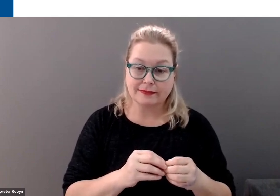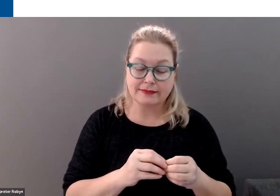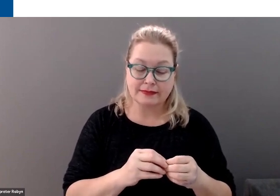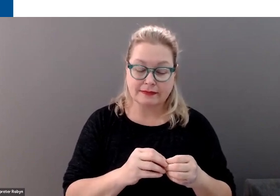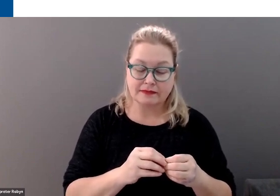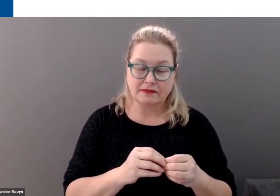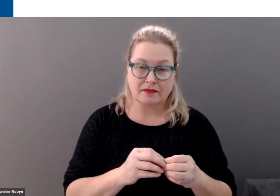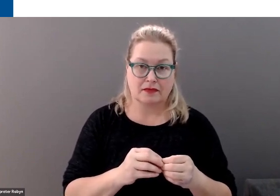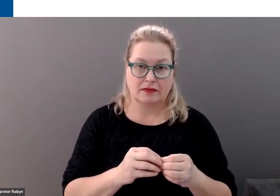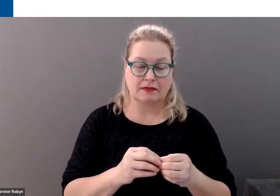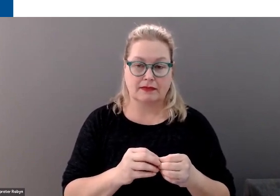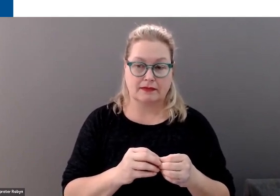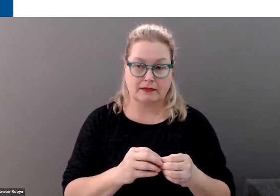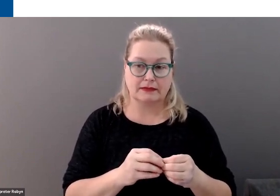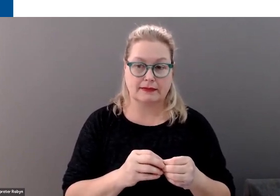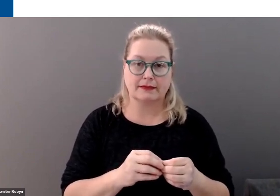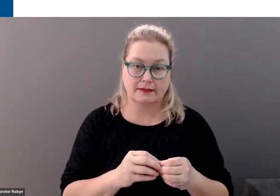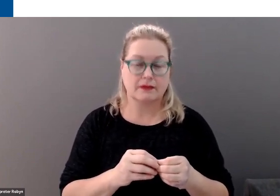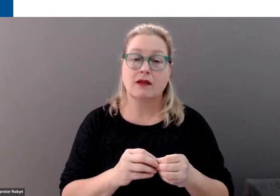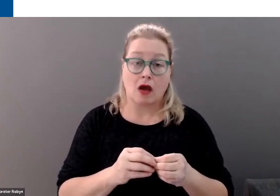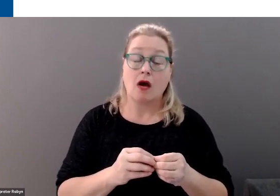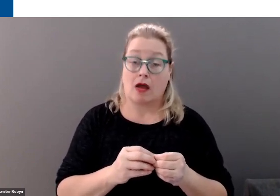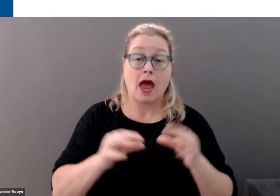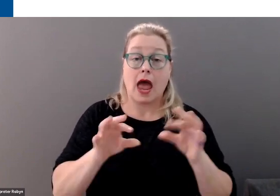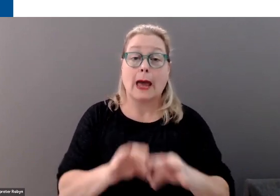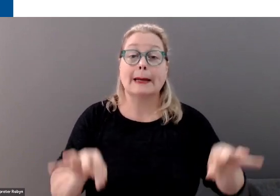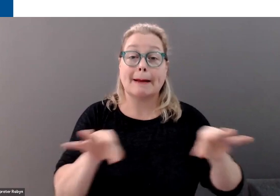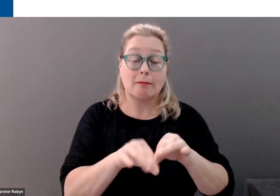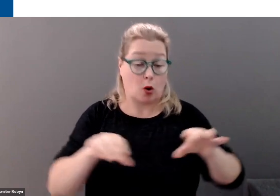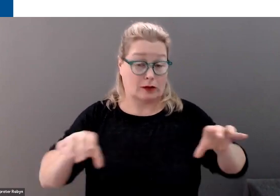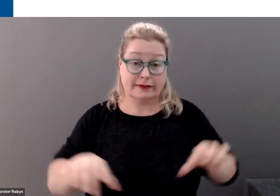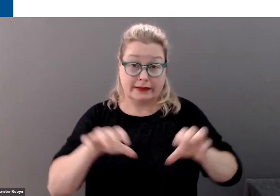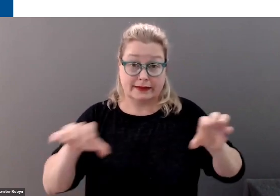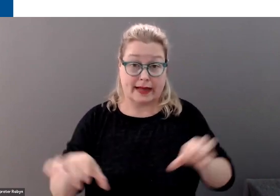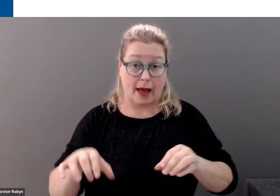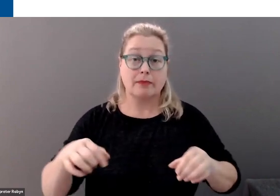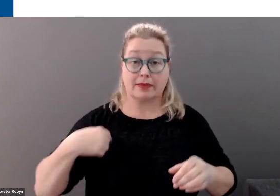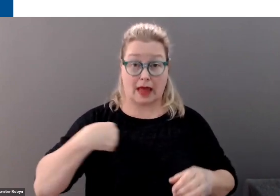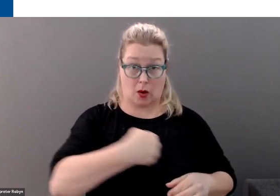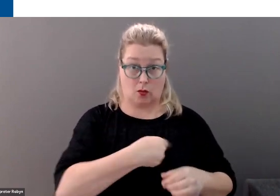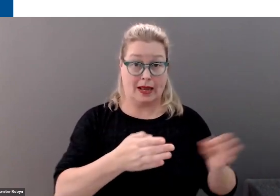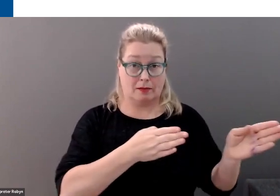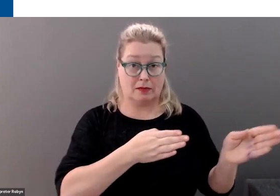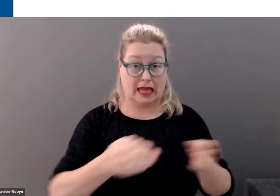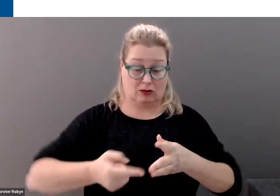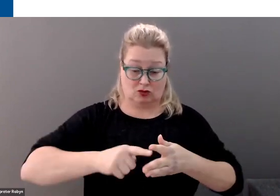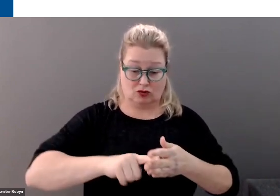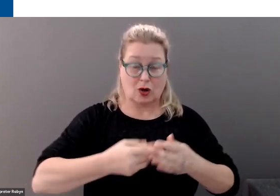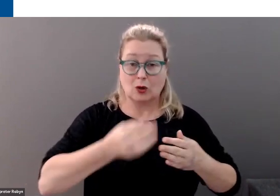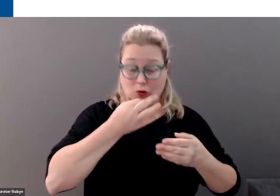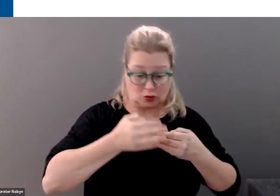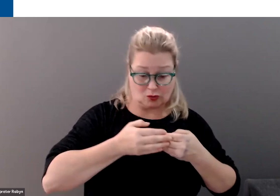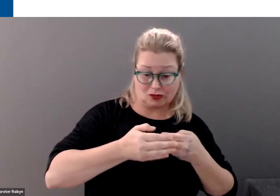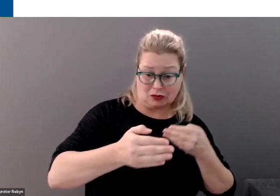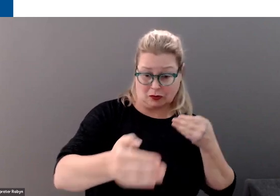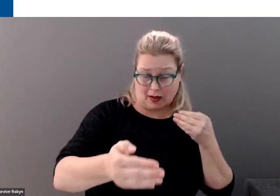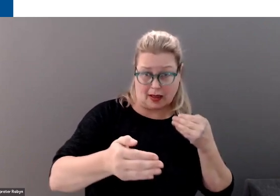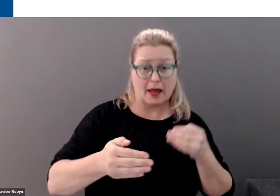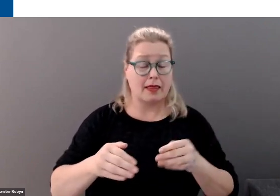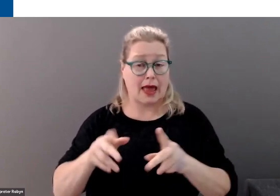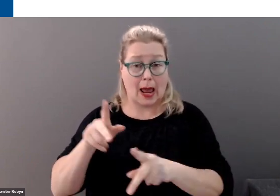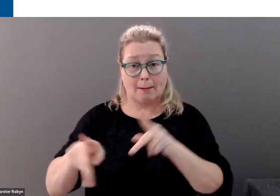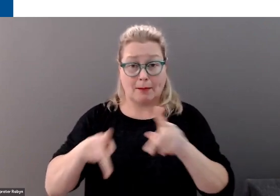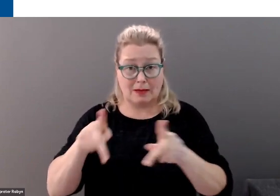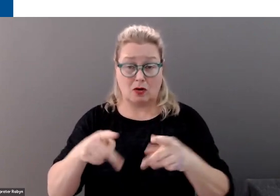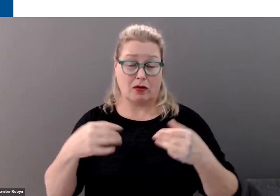step that we will be taking over the coming months is making sure that people with disabilities and covered